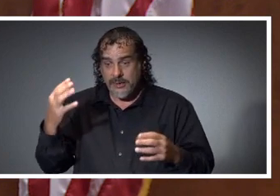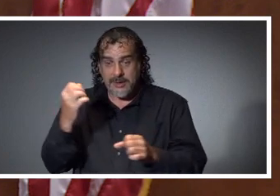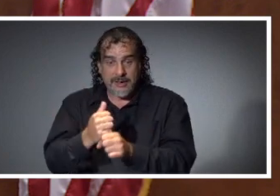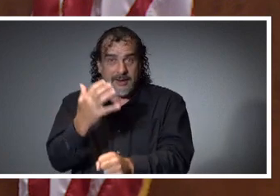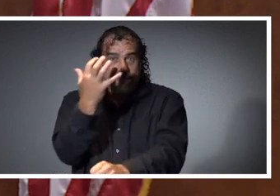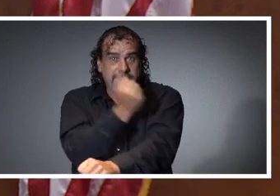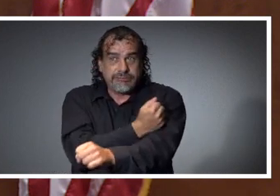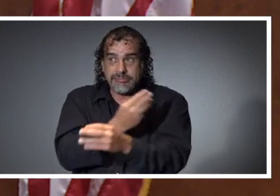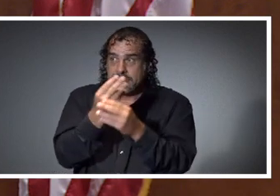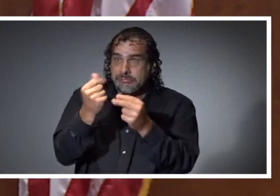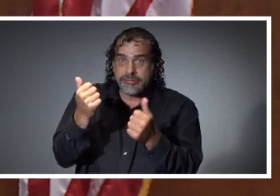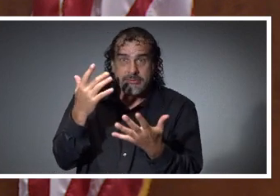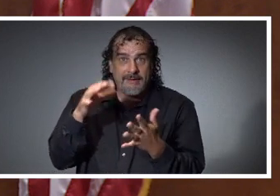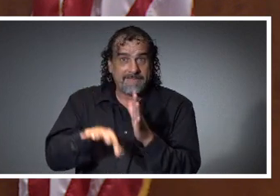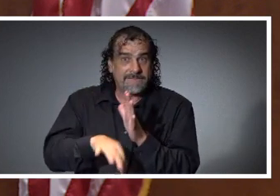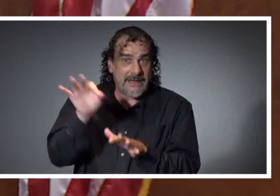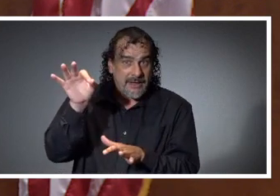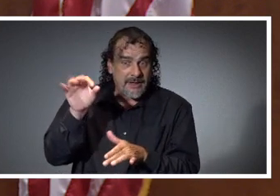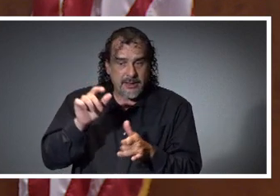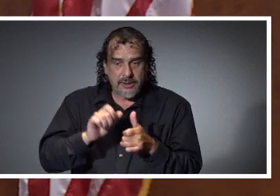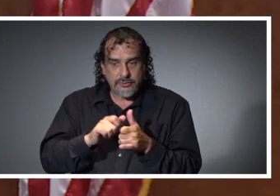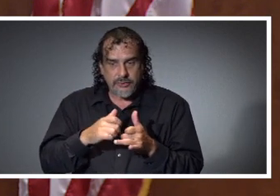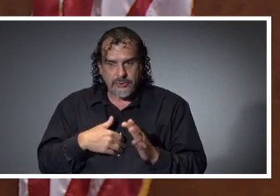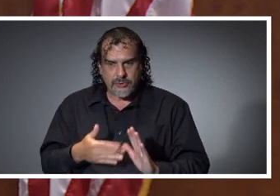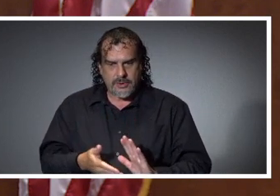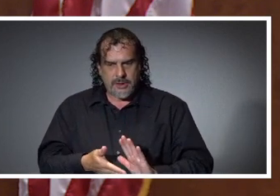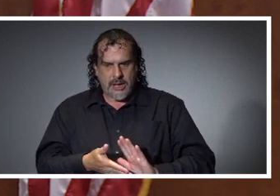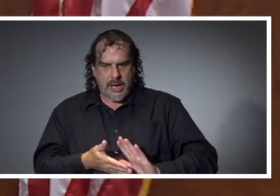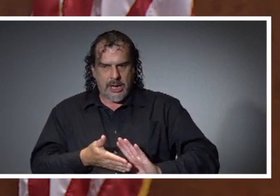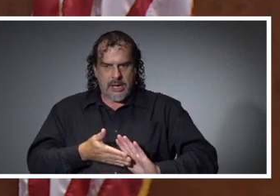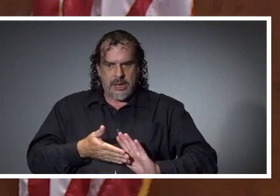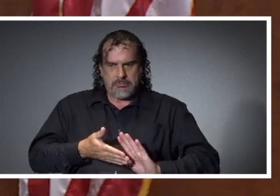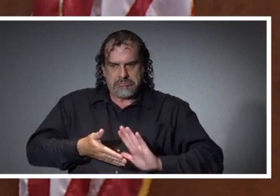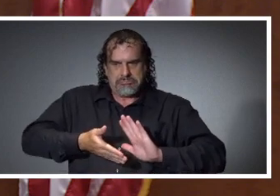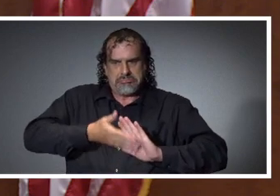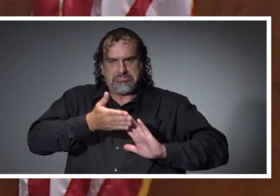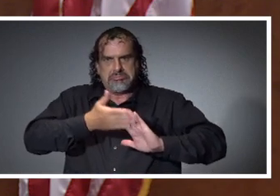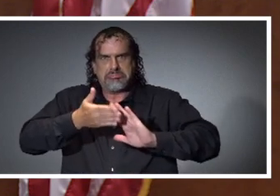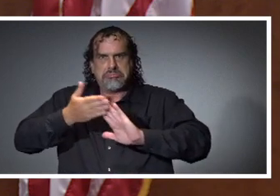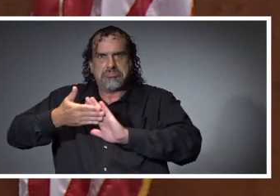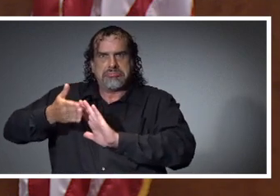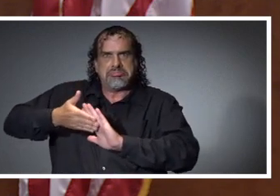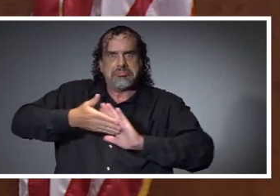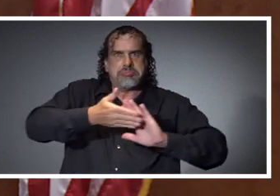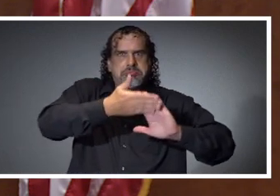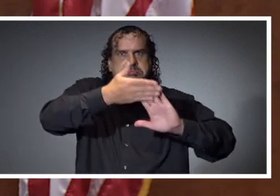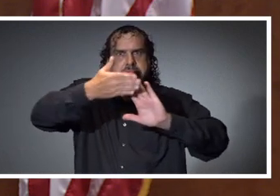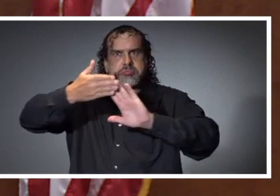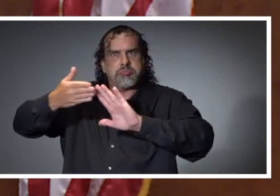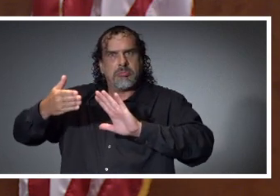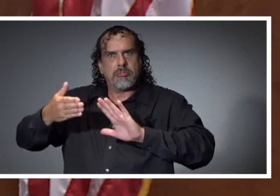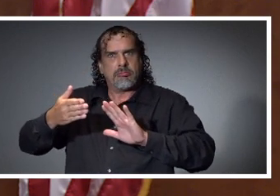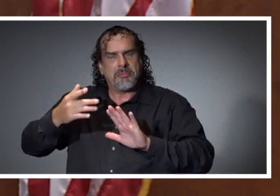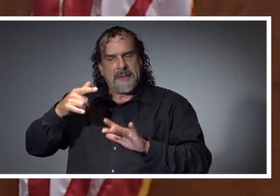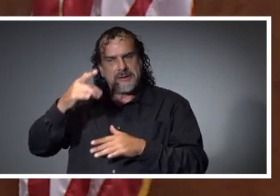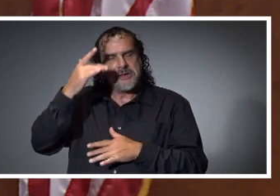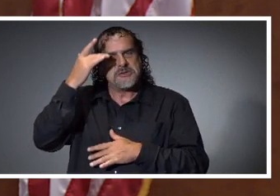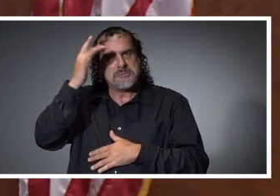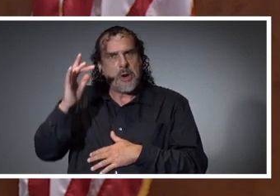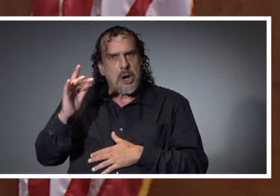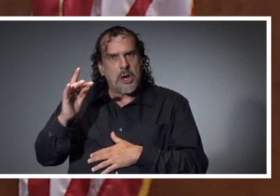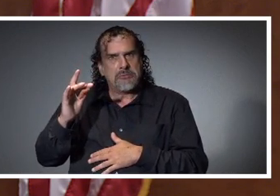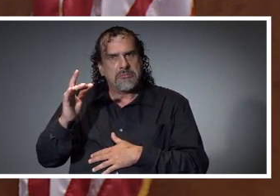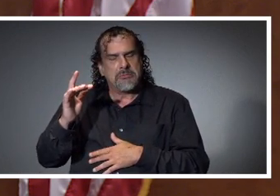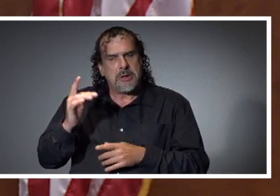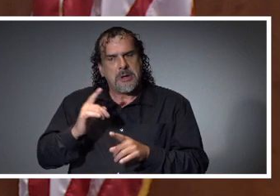found, to operate in a way that is smart but that